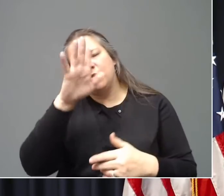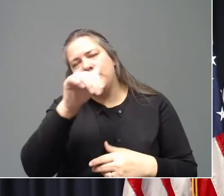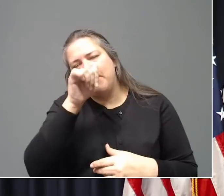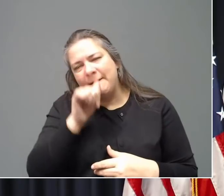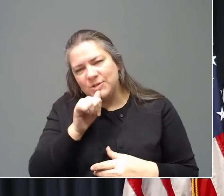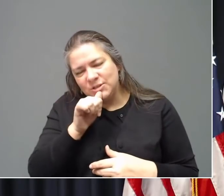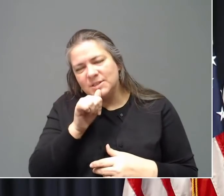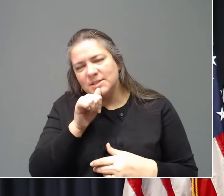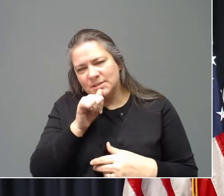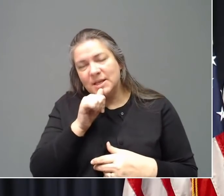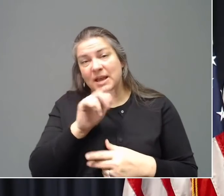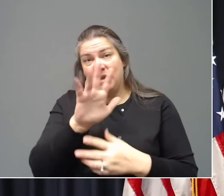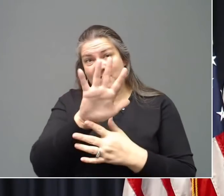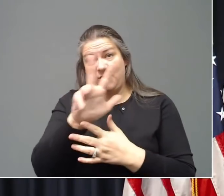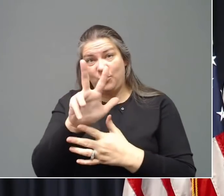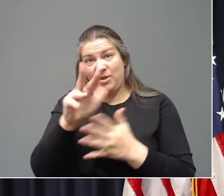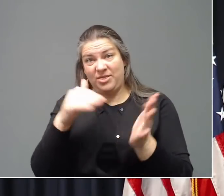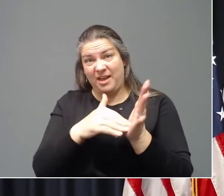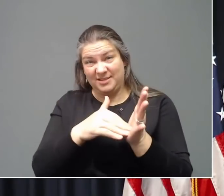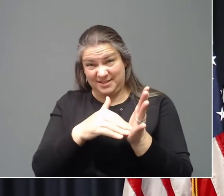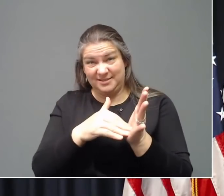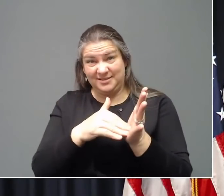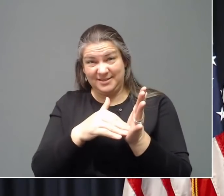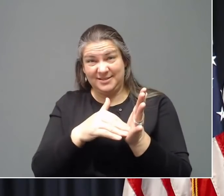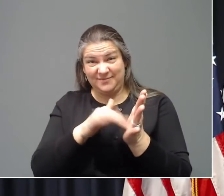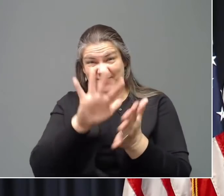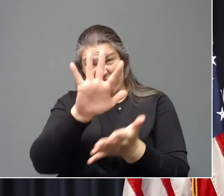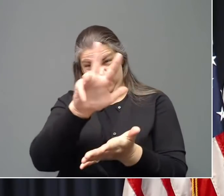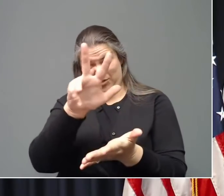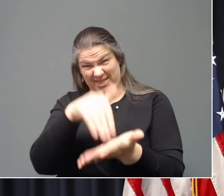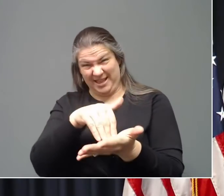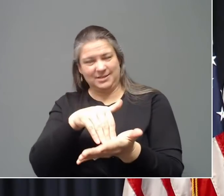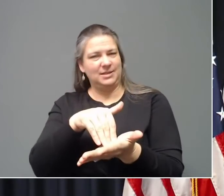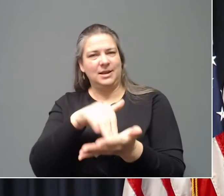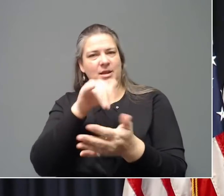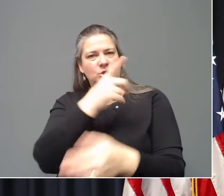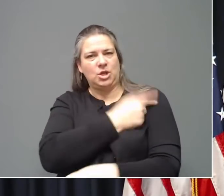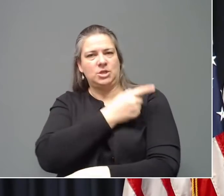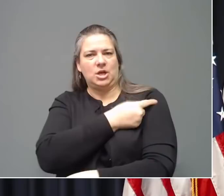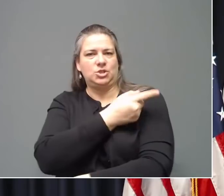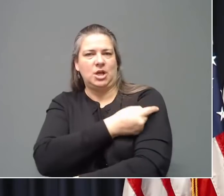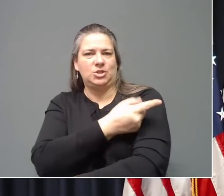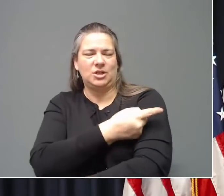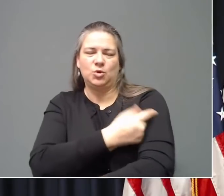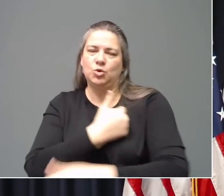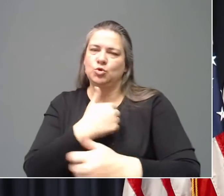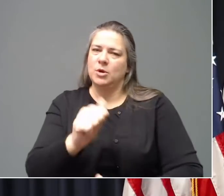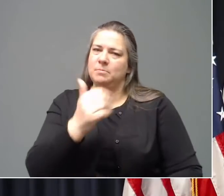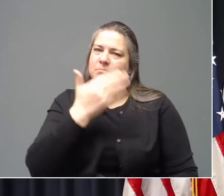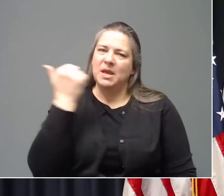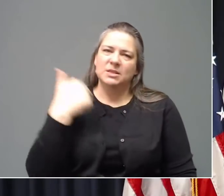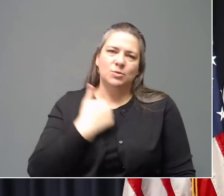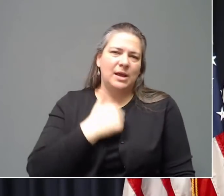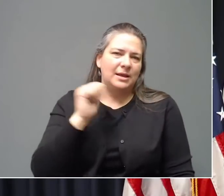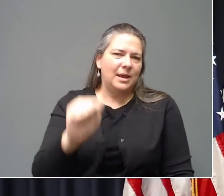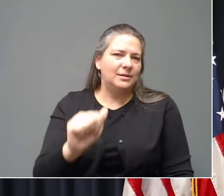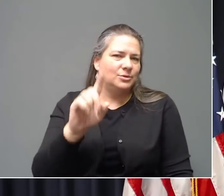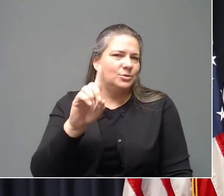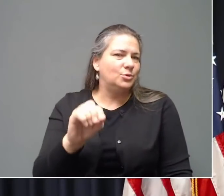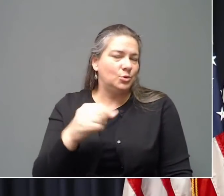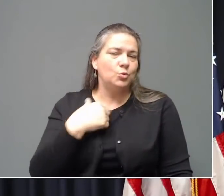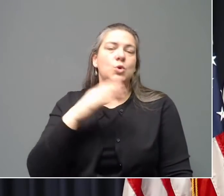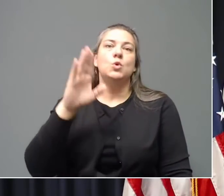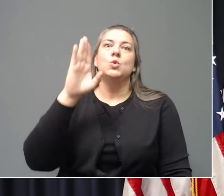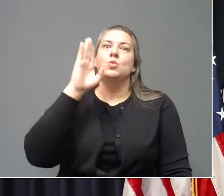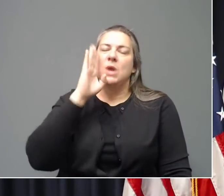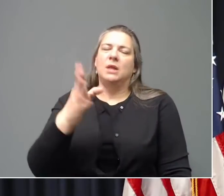is 53,000. There's only so many ways to divide the doses we get. We're doing the best we can. We will get to everybody, but it's